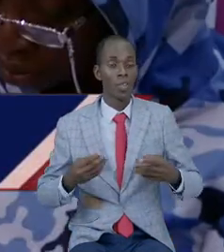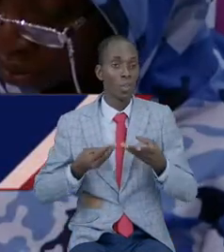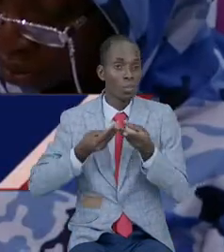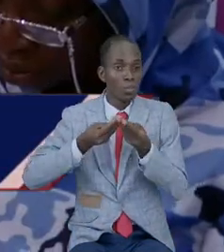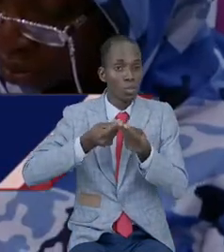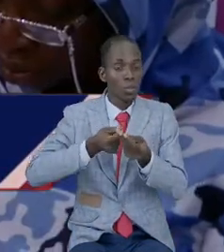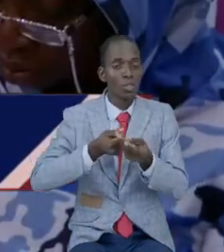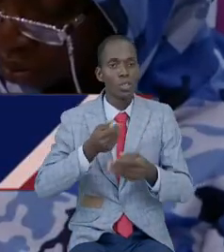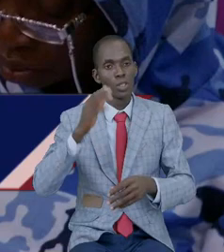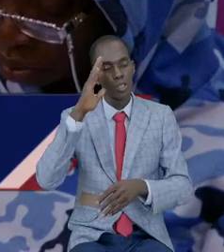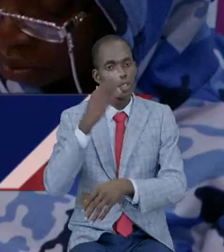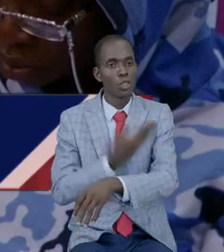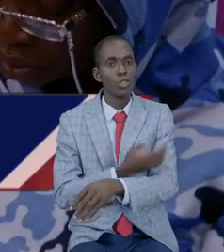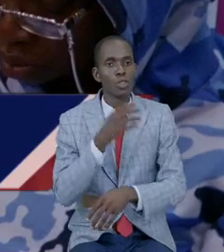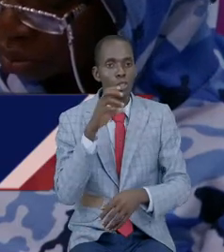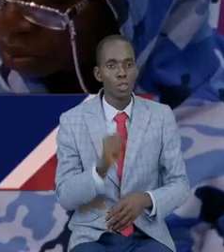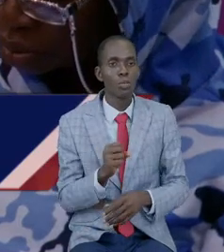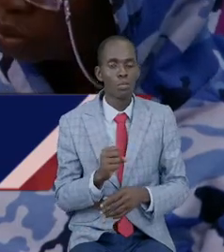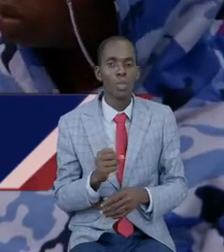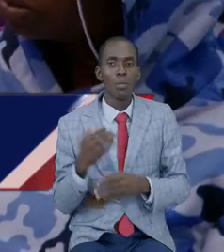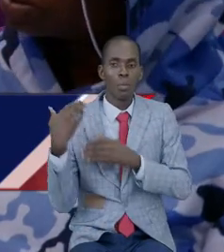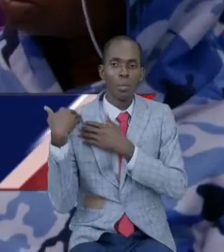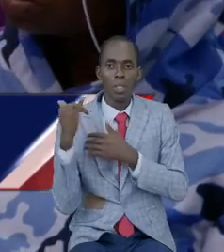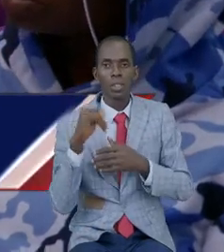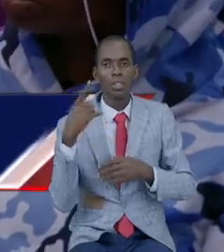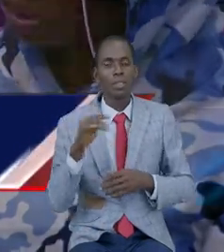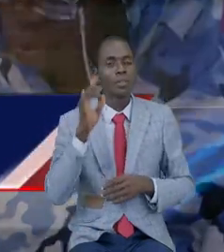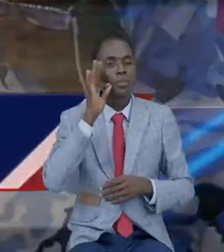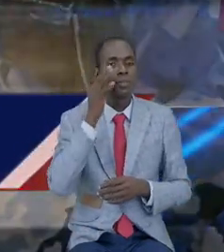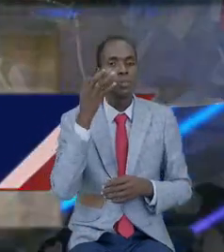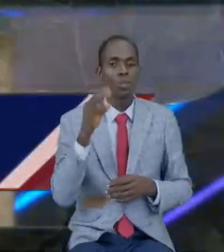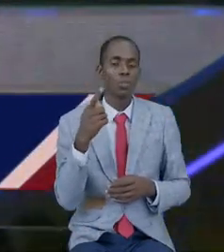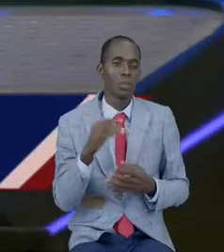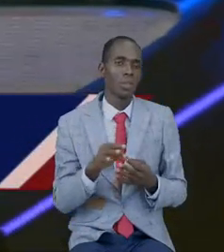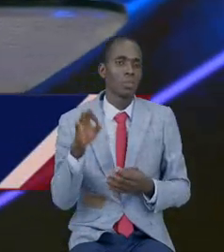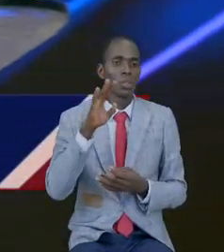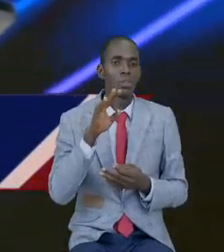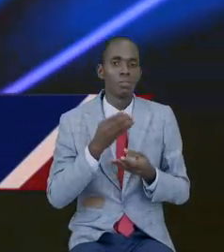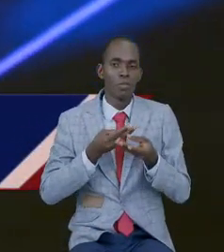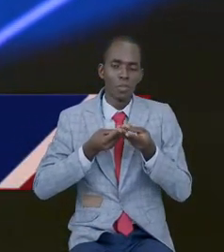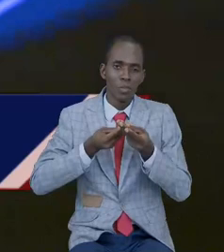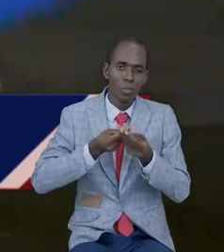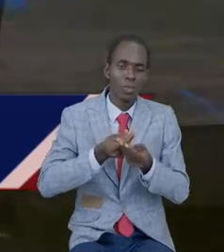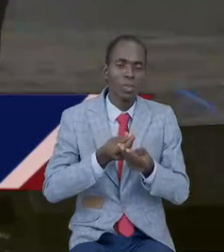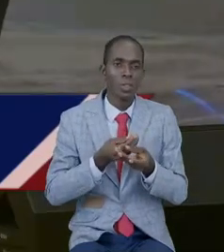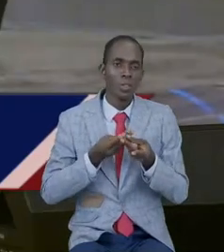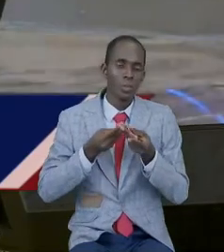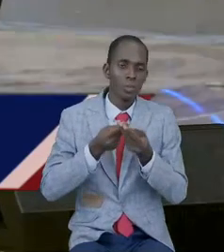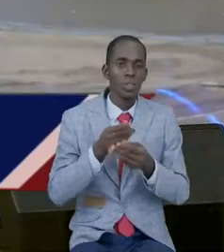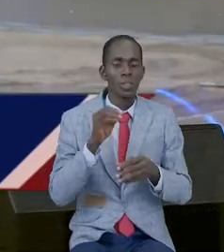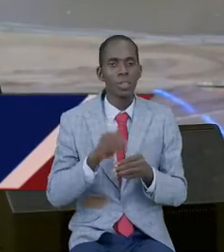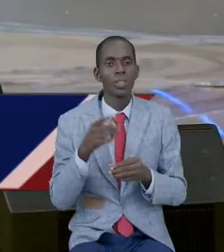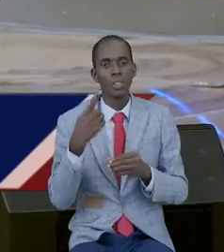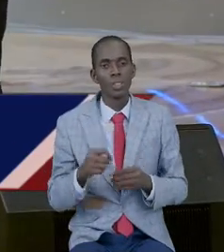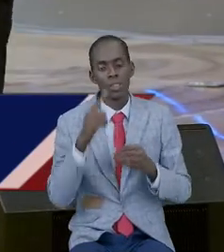bearing the fruit of the spirit nourished nourished in the faith